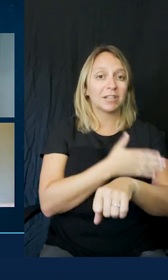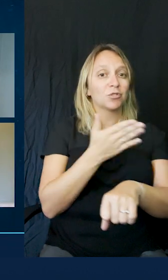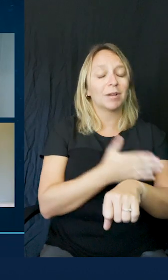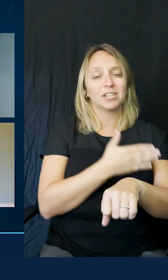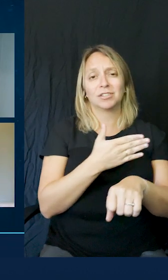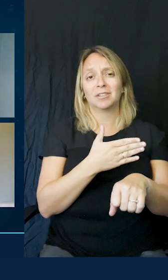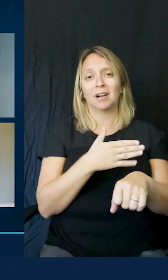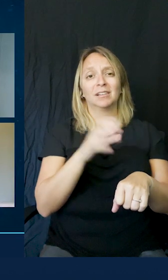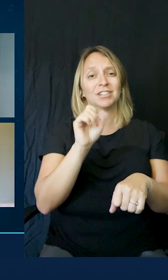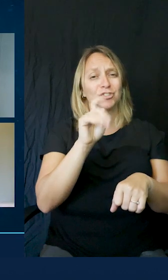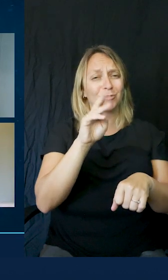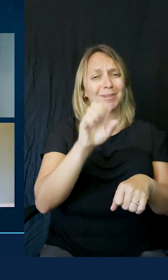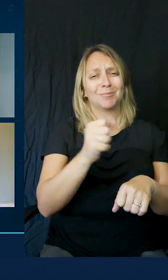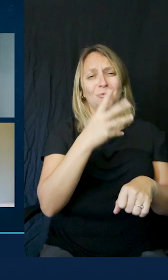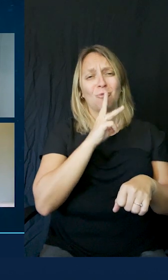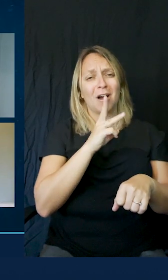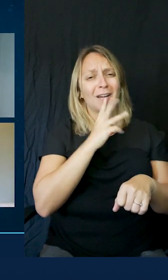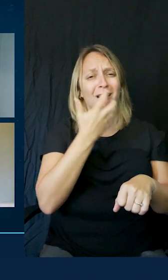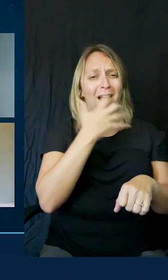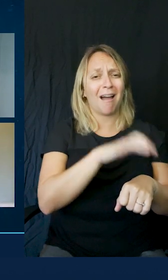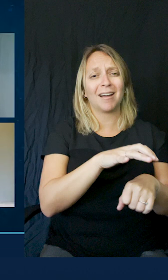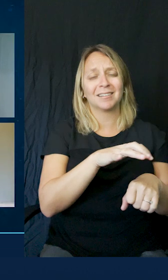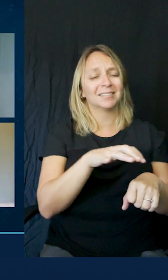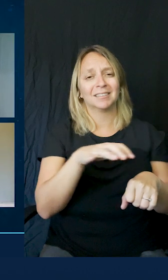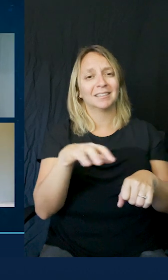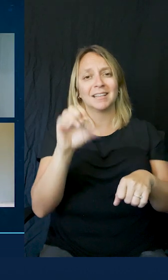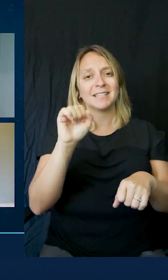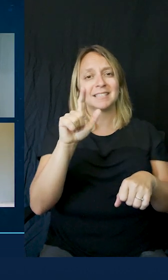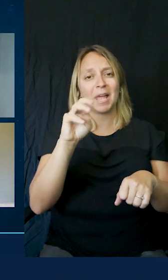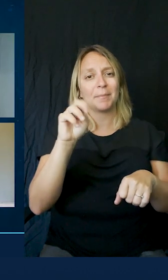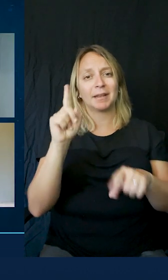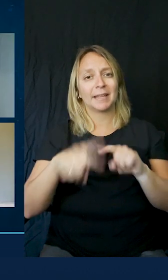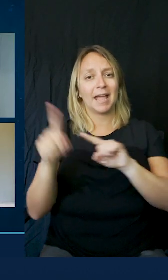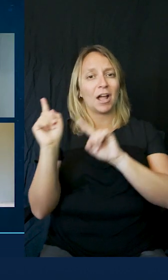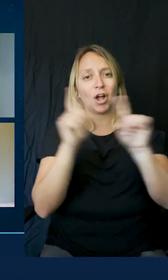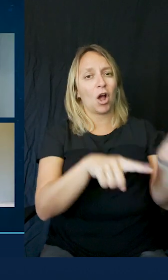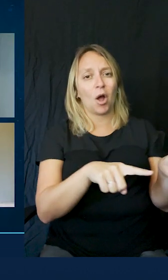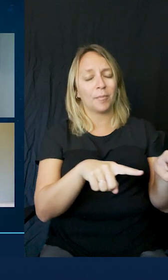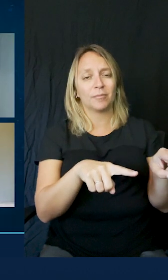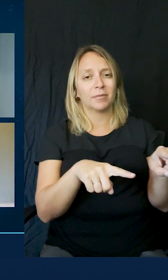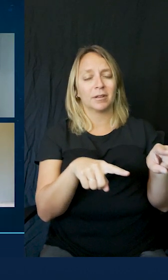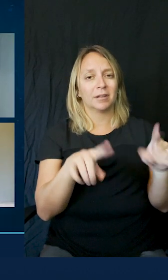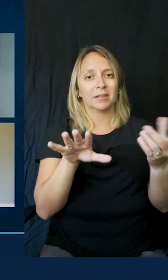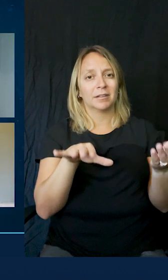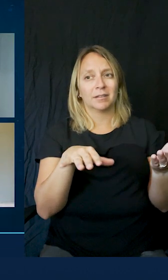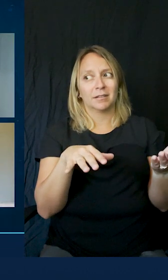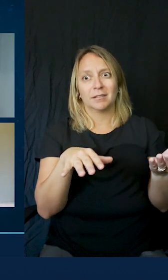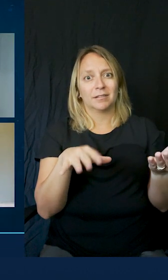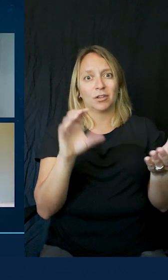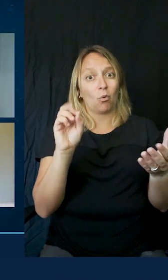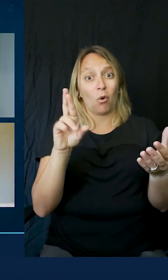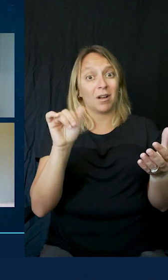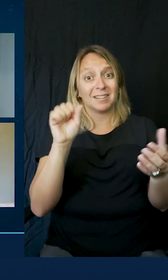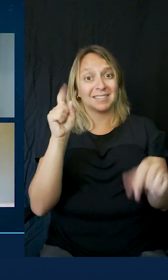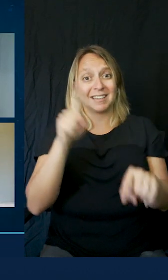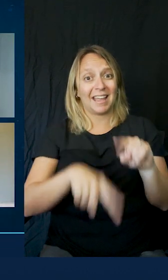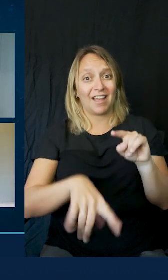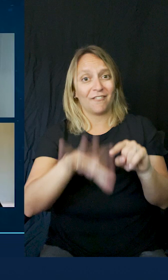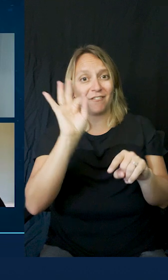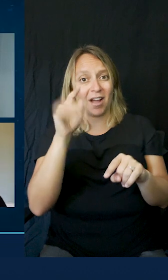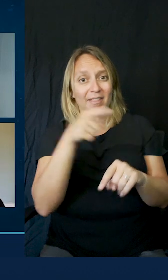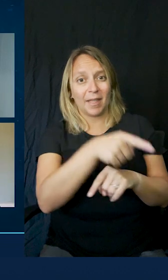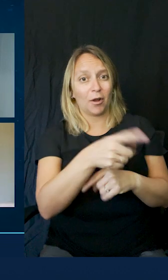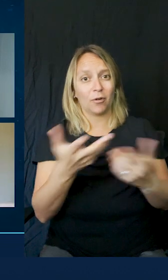as the streams are too hot for the salmon to return and spawn the fish that dies for love, the orcas are not going to follow them